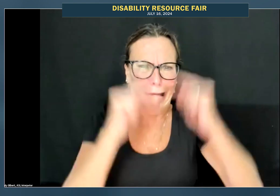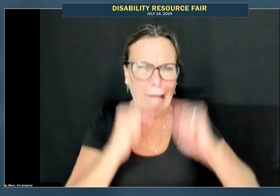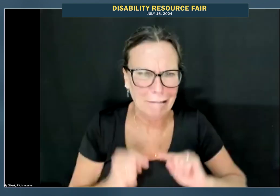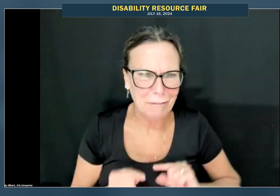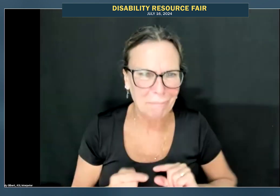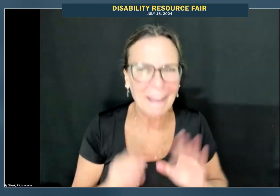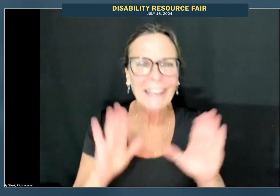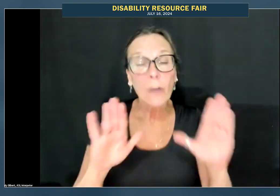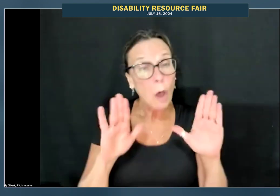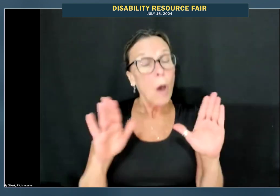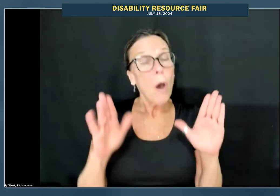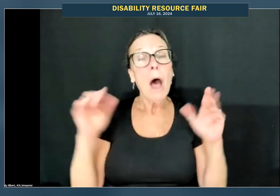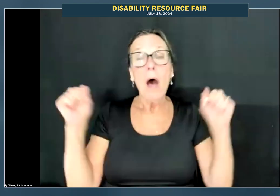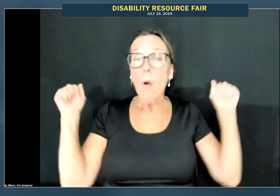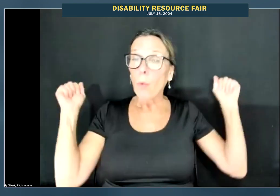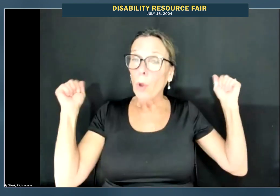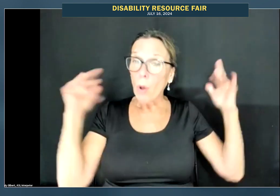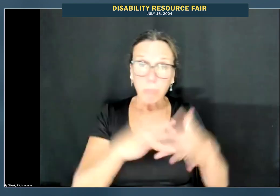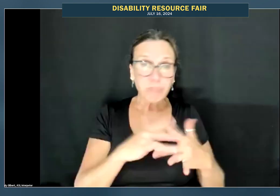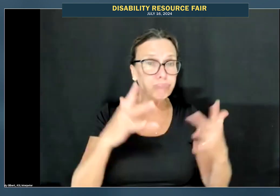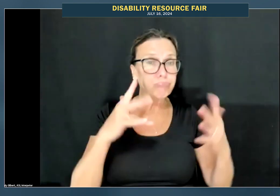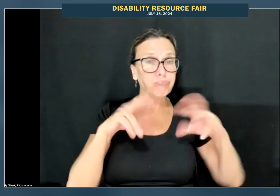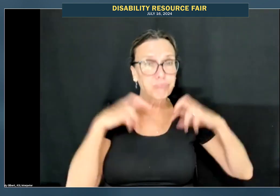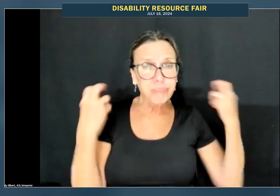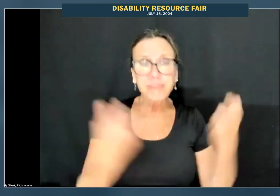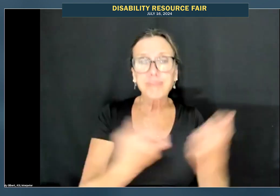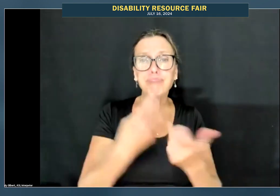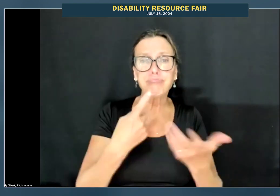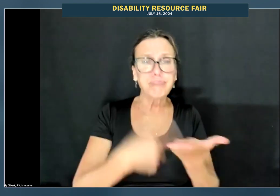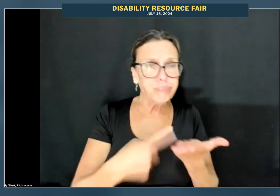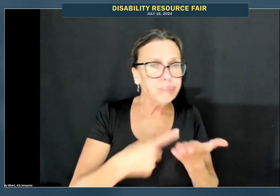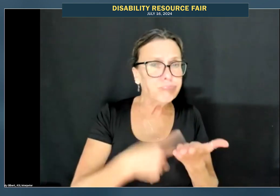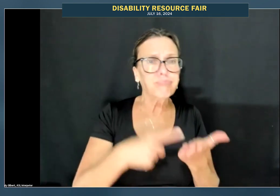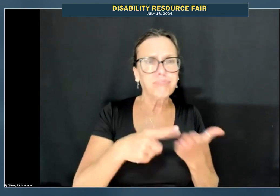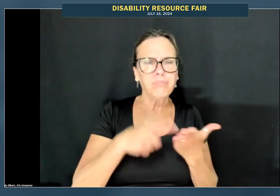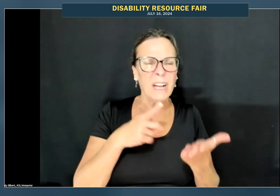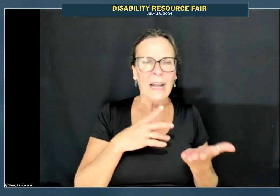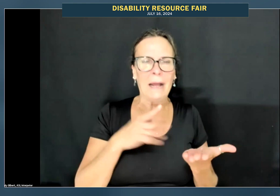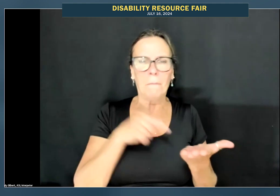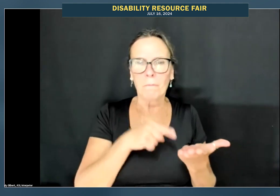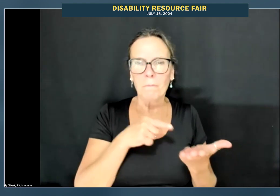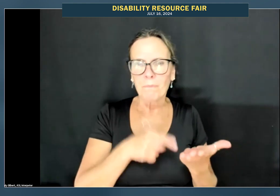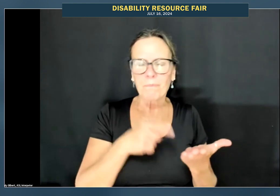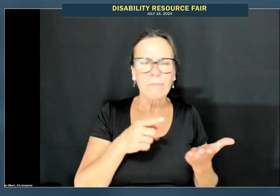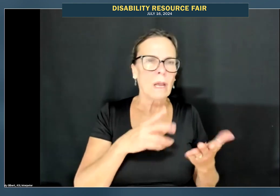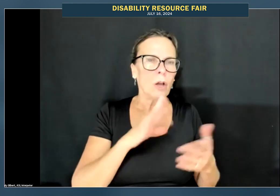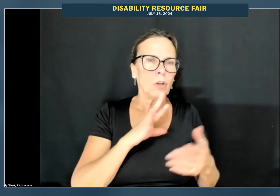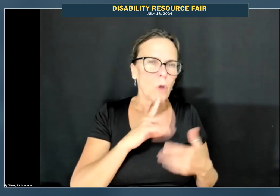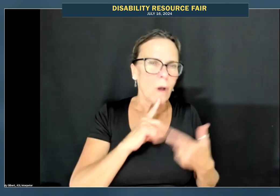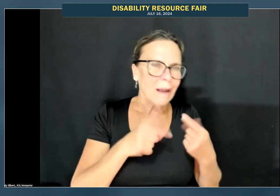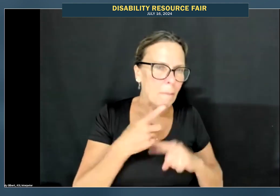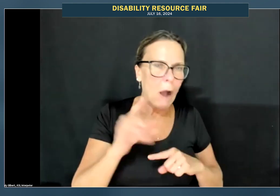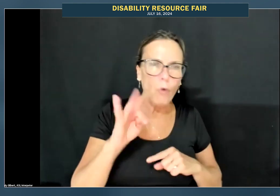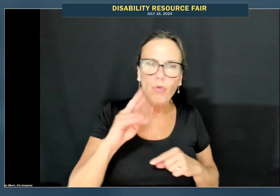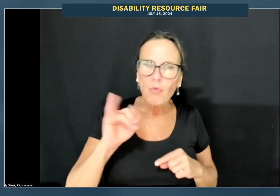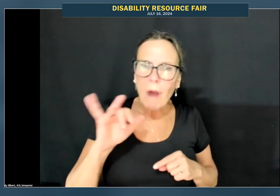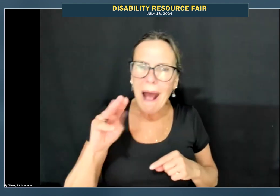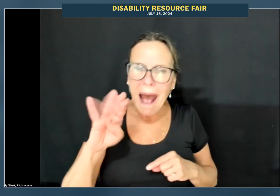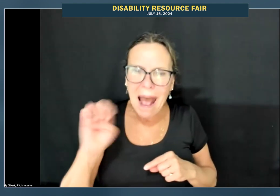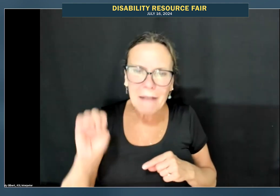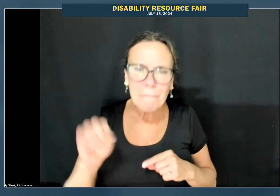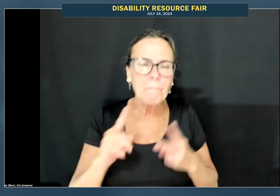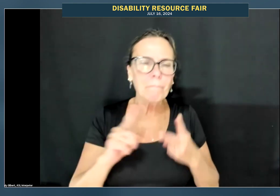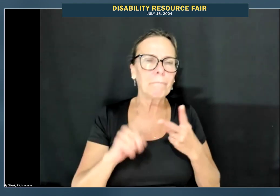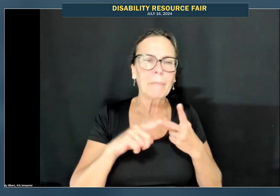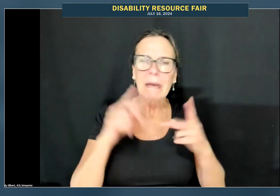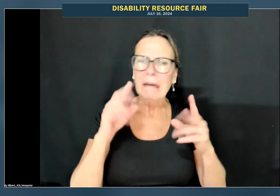basically, everyone comes to the table and discuss the perception of crime statistics. We try and put programs